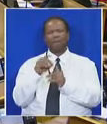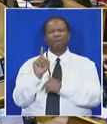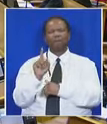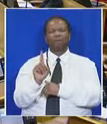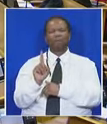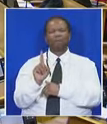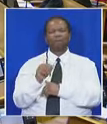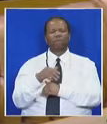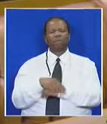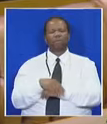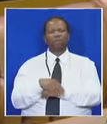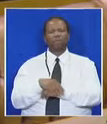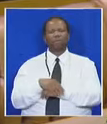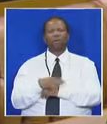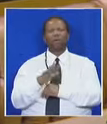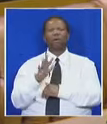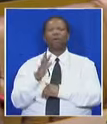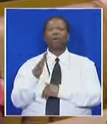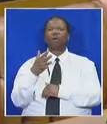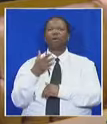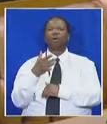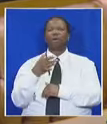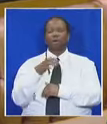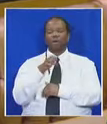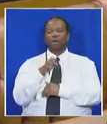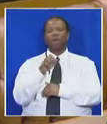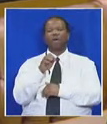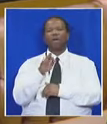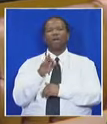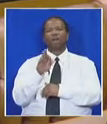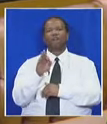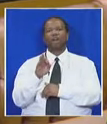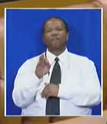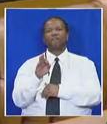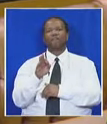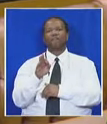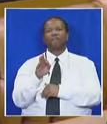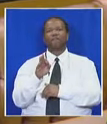No, we would like to register a rejection of